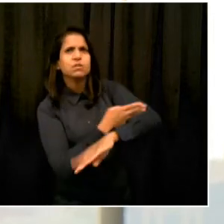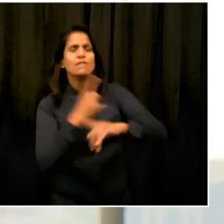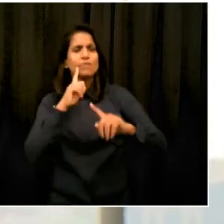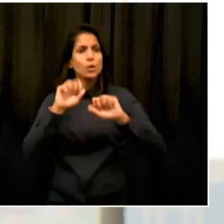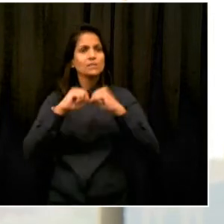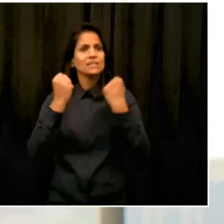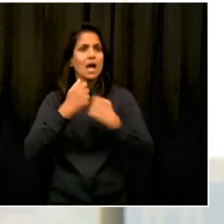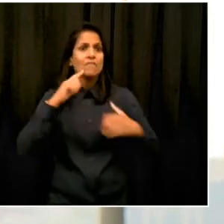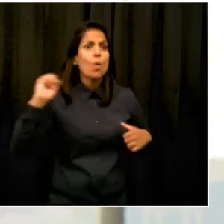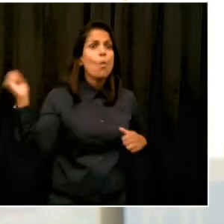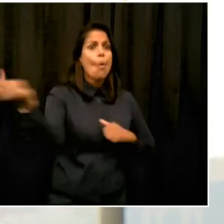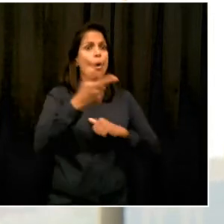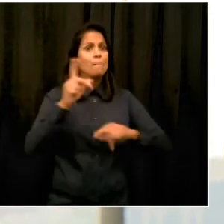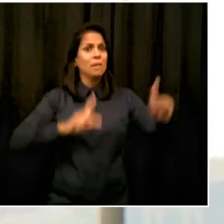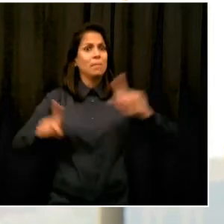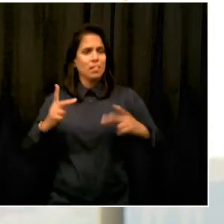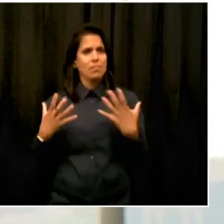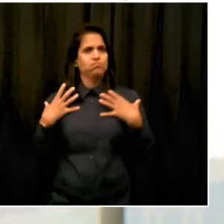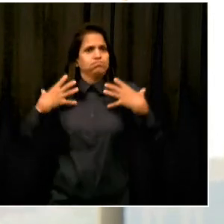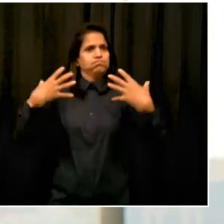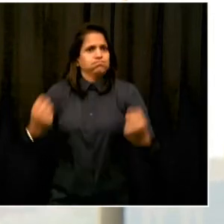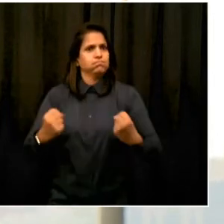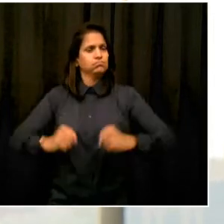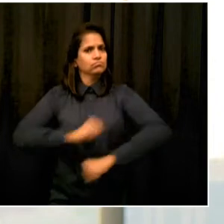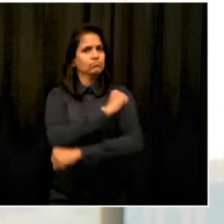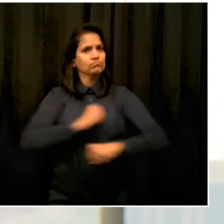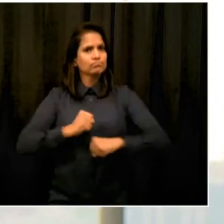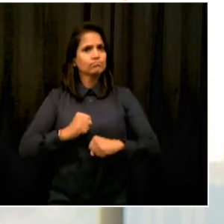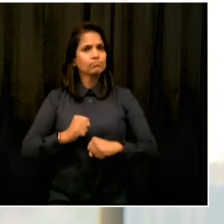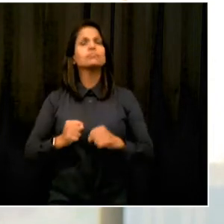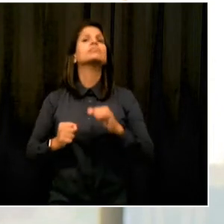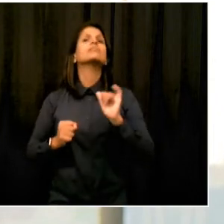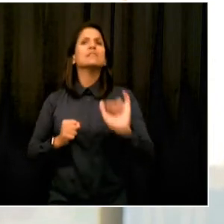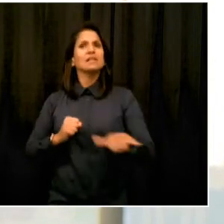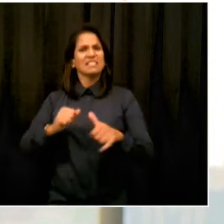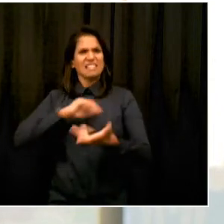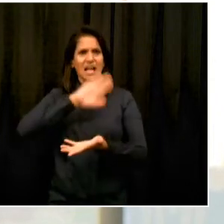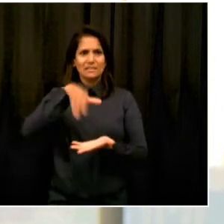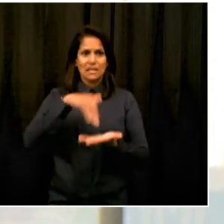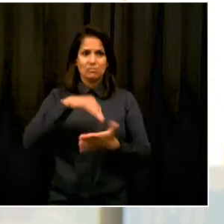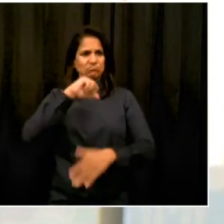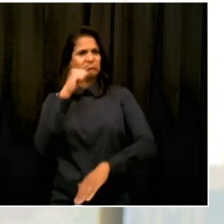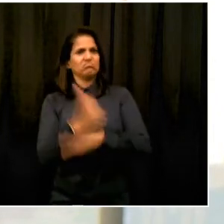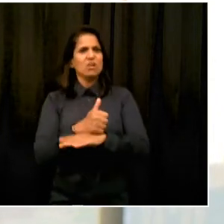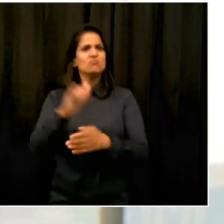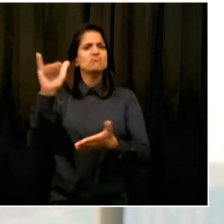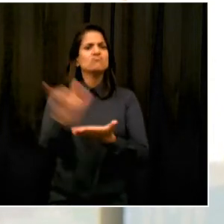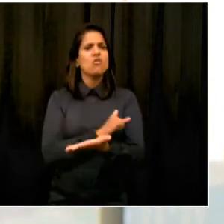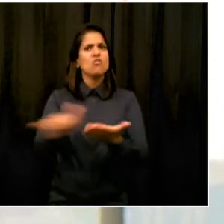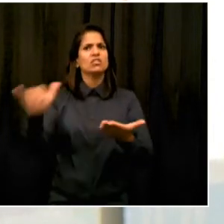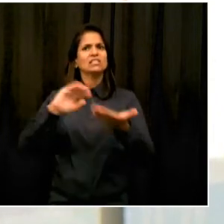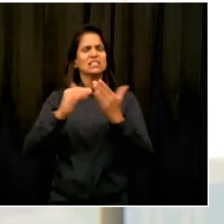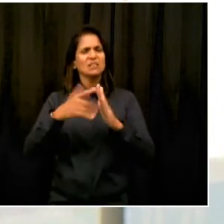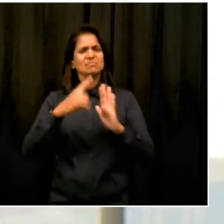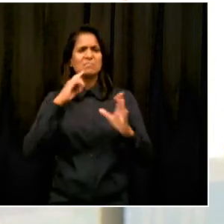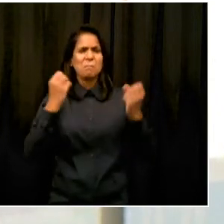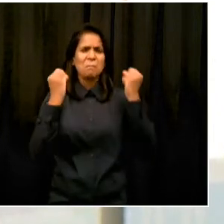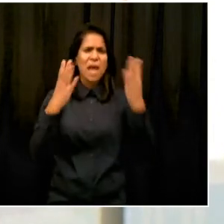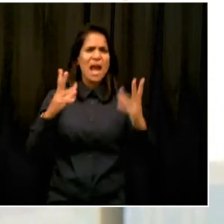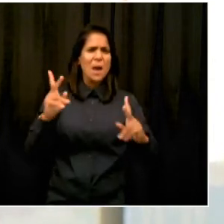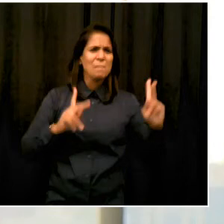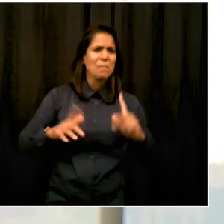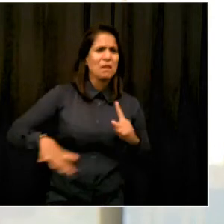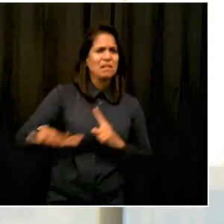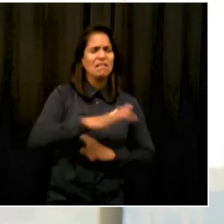And as we do that, we will create more and more jobs, and we will bring our economy back stronger than ever. There are